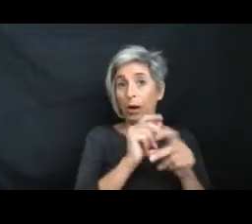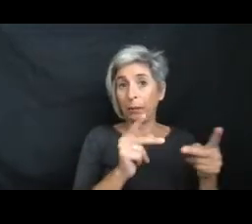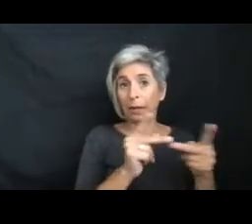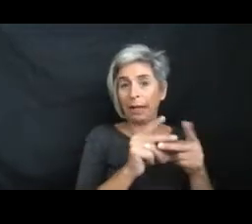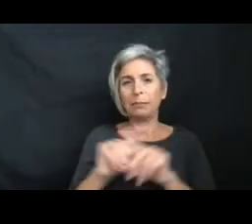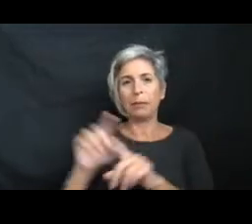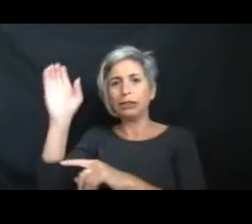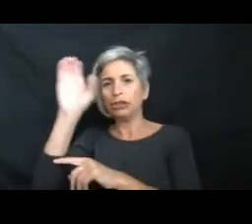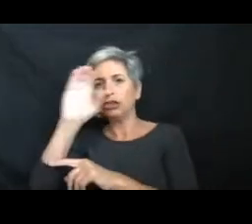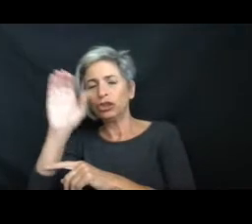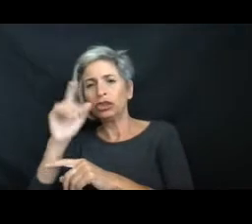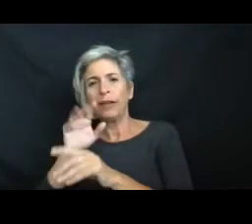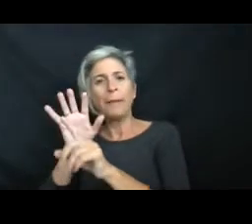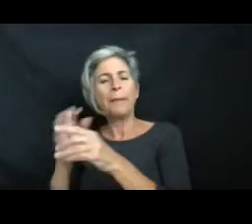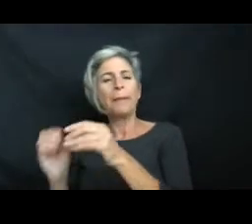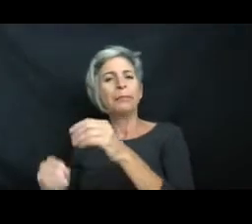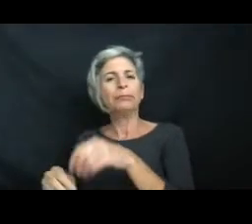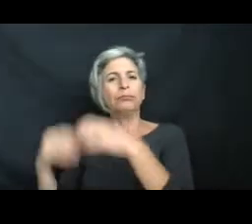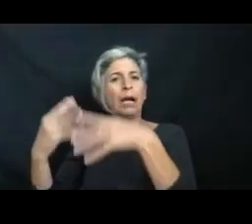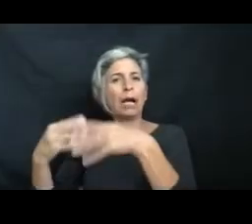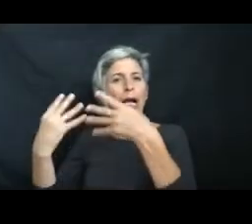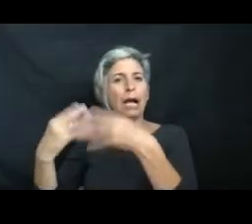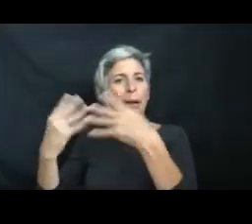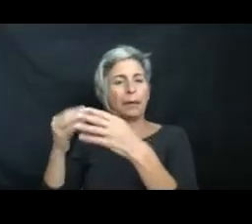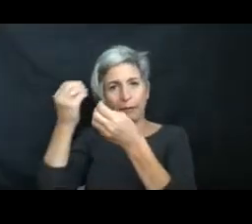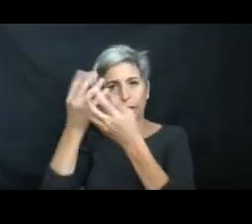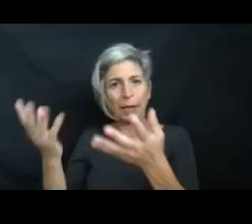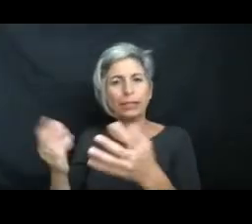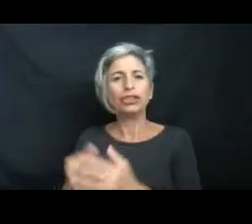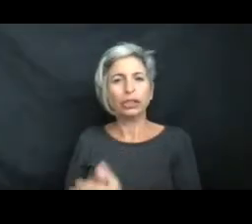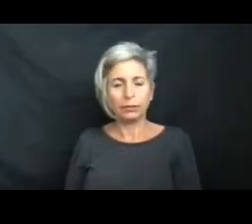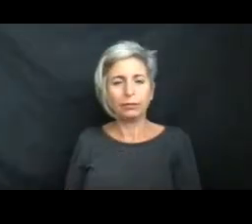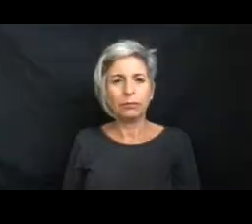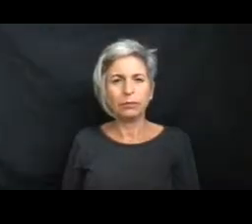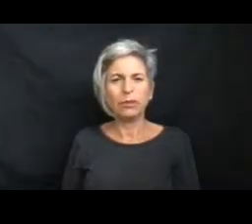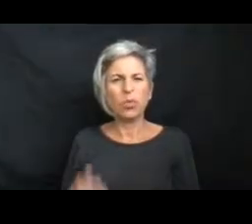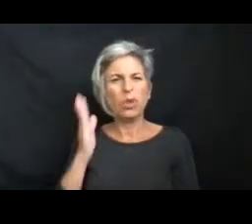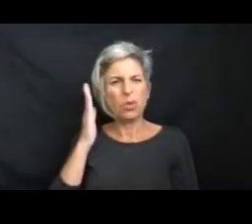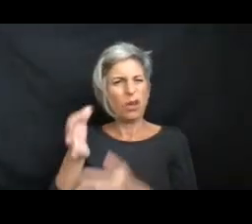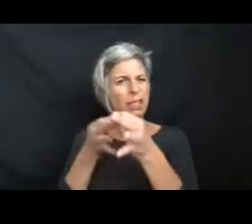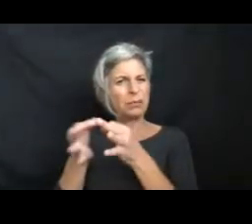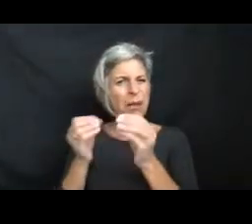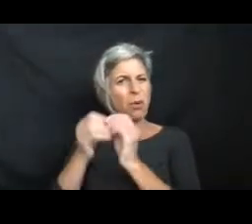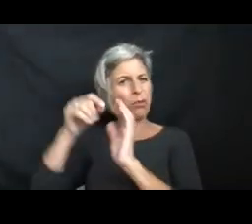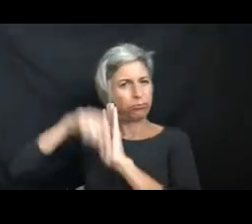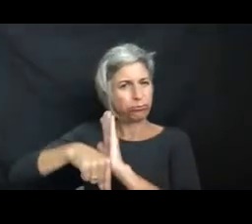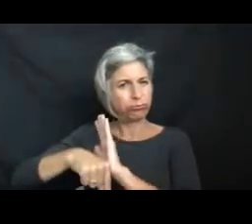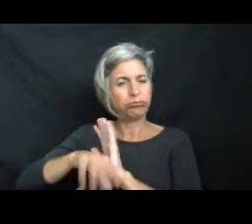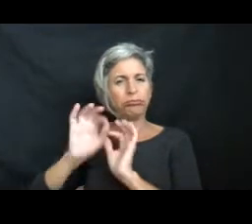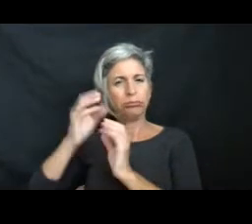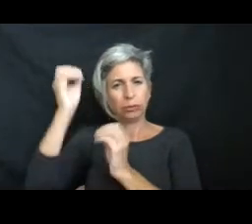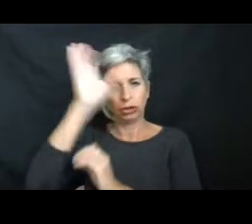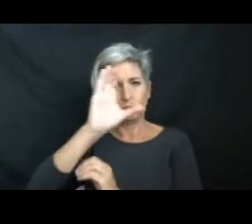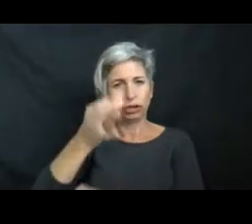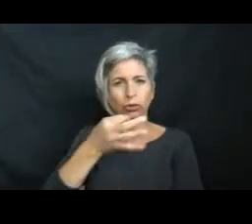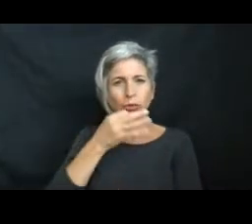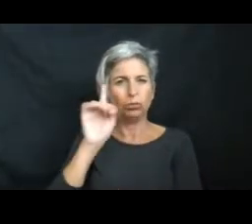populate some information to get something out of it. So we'll come back to worklist and search momentarily.